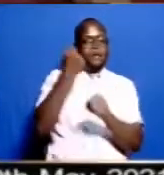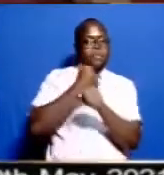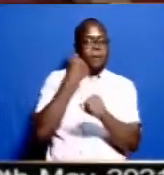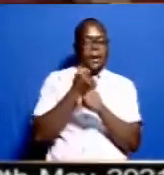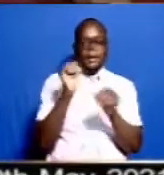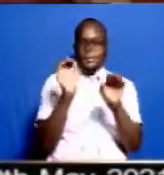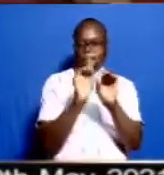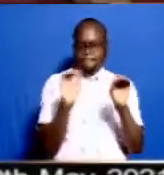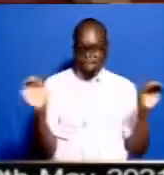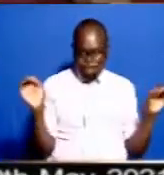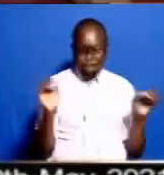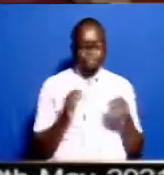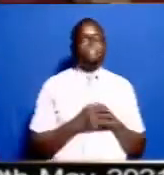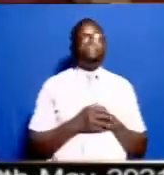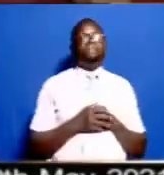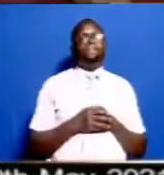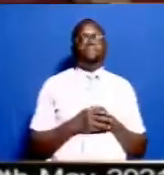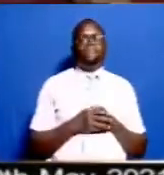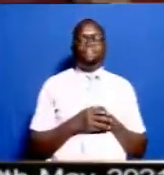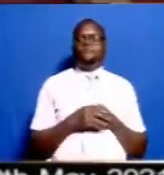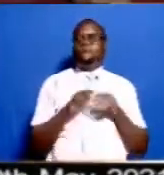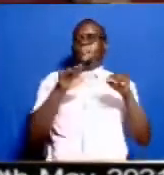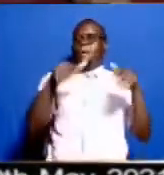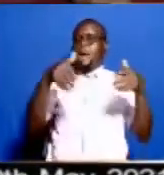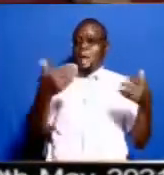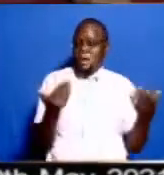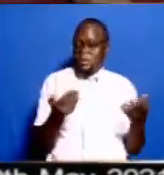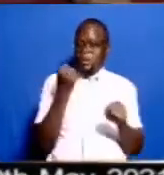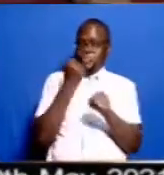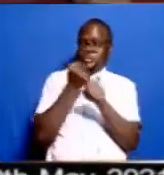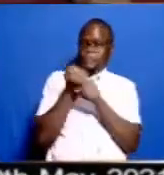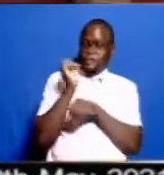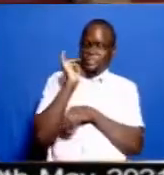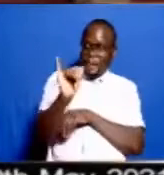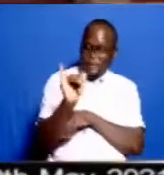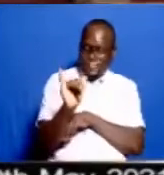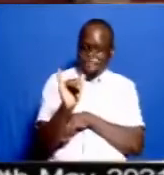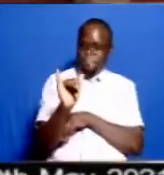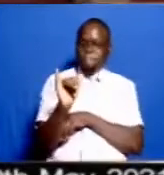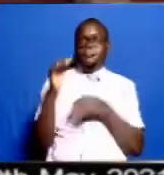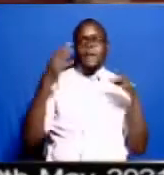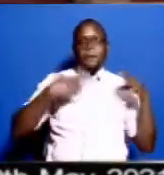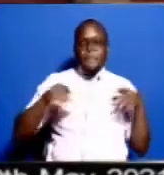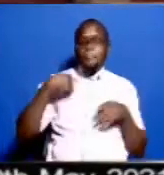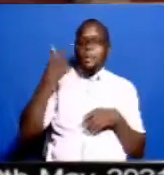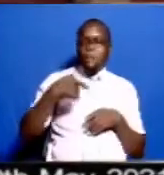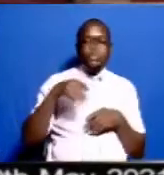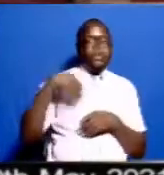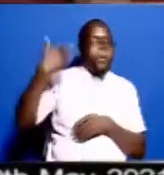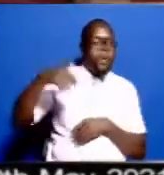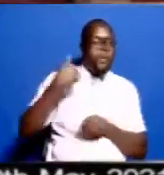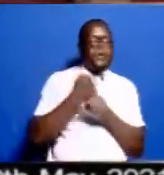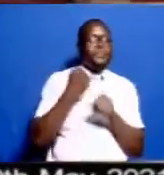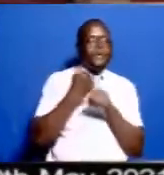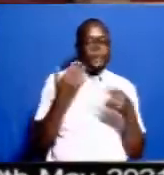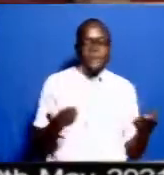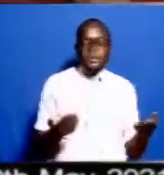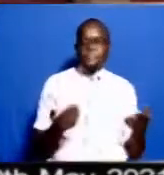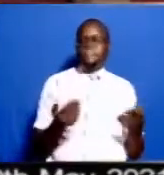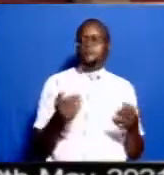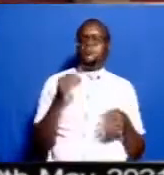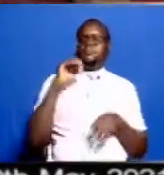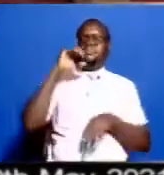here. And the rationale of that was there are people who are constantly claiming